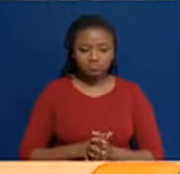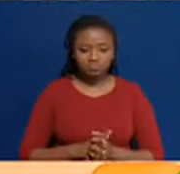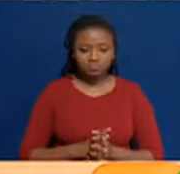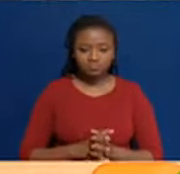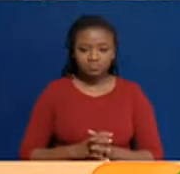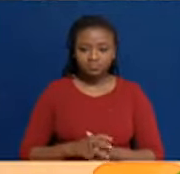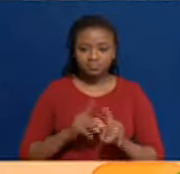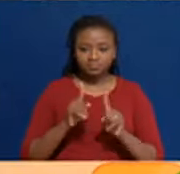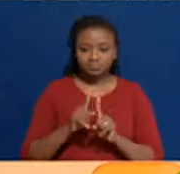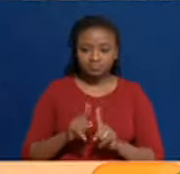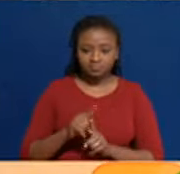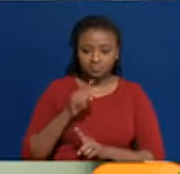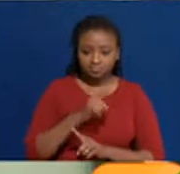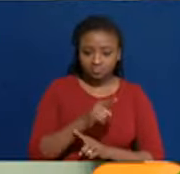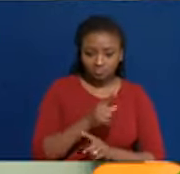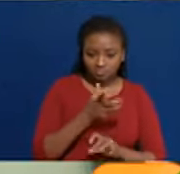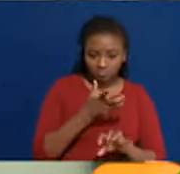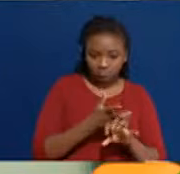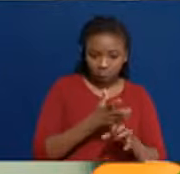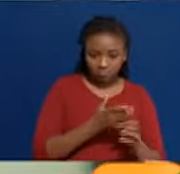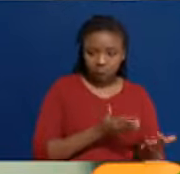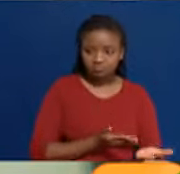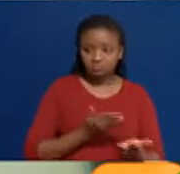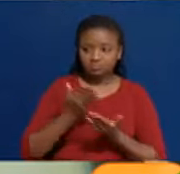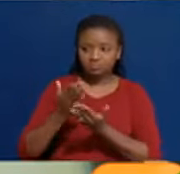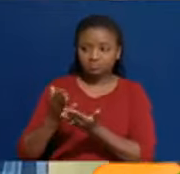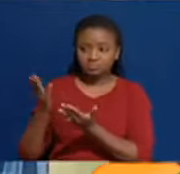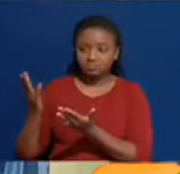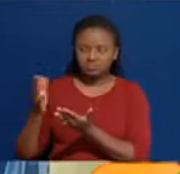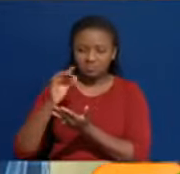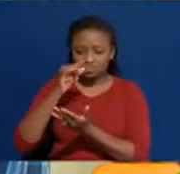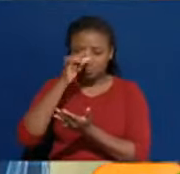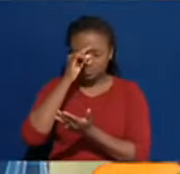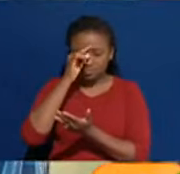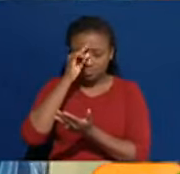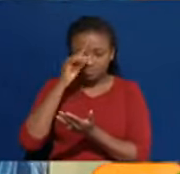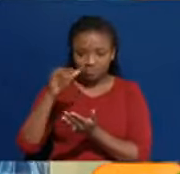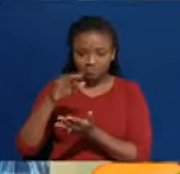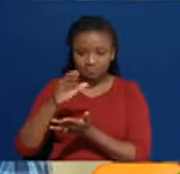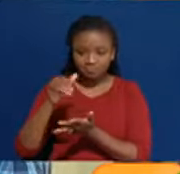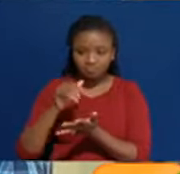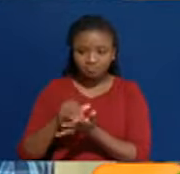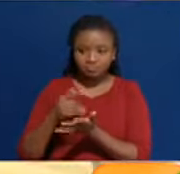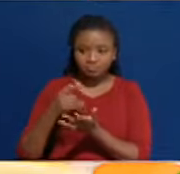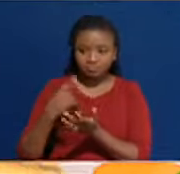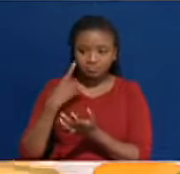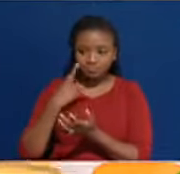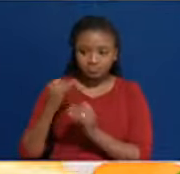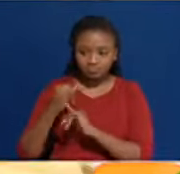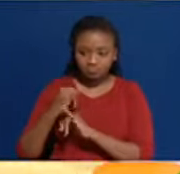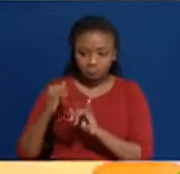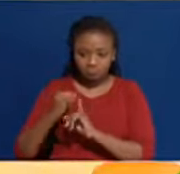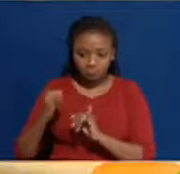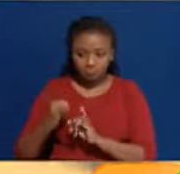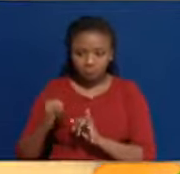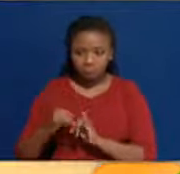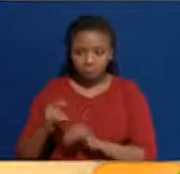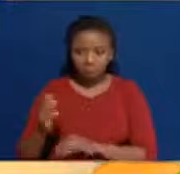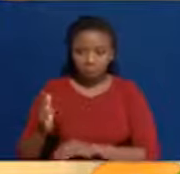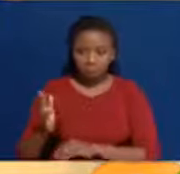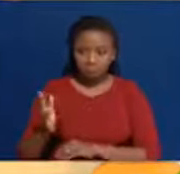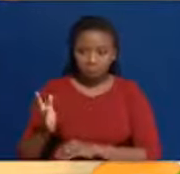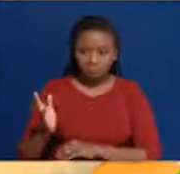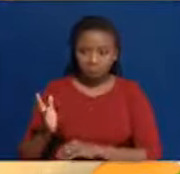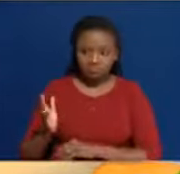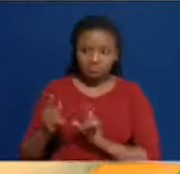to the Voi Gemstone Center, a government facility where they undergo polishing and value addition. The center also links the miners